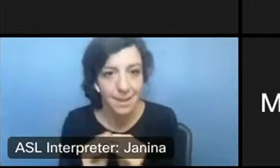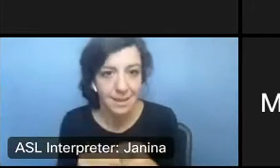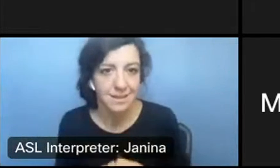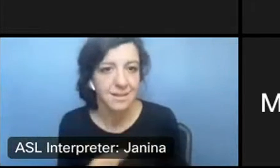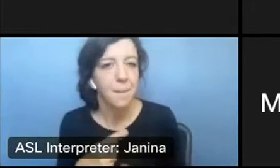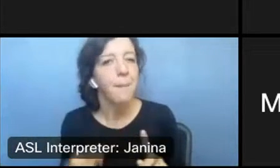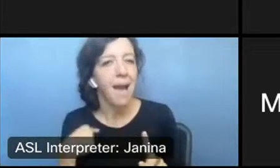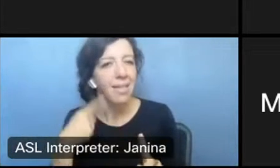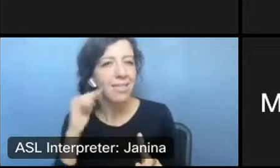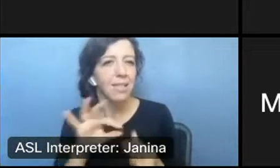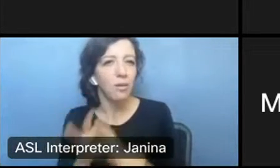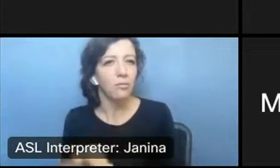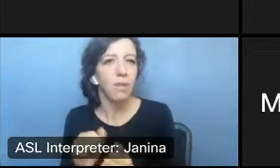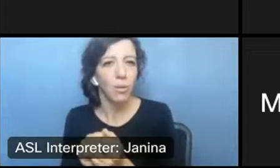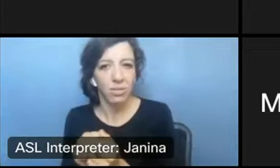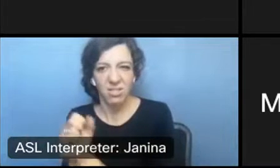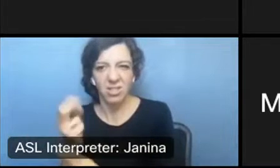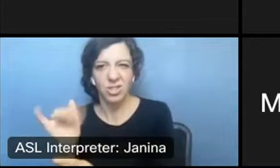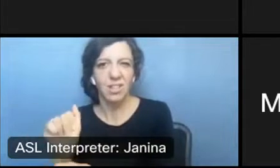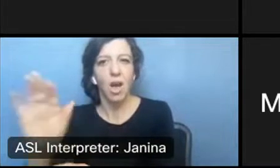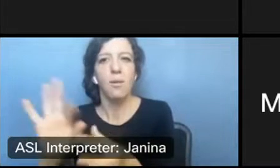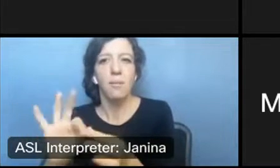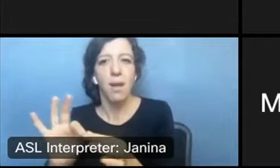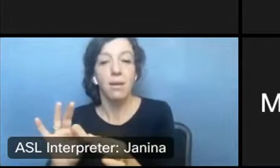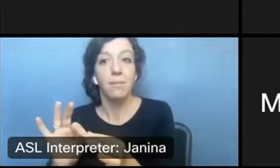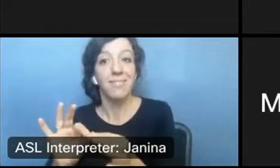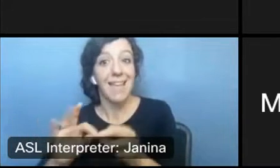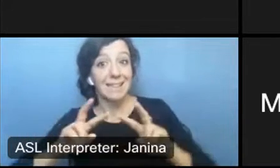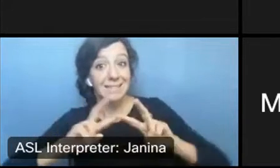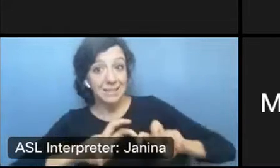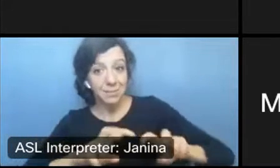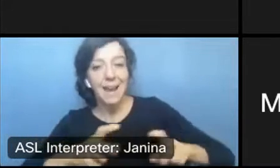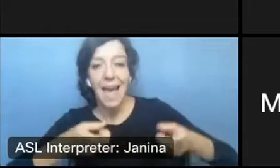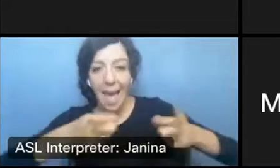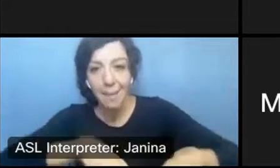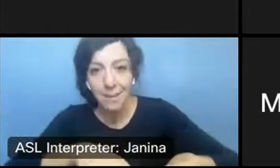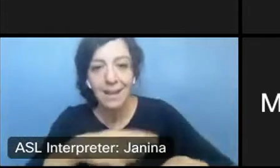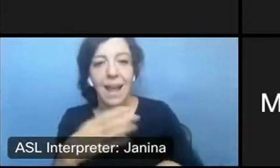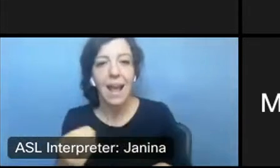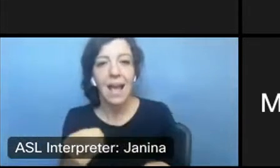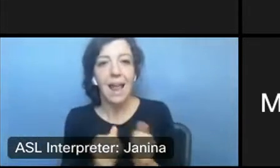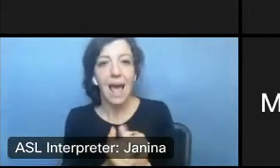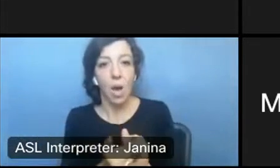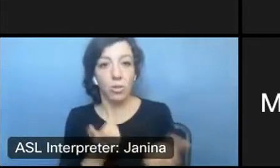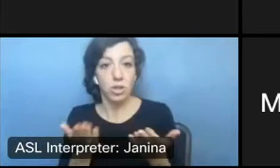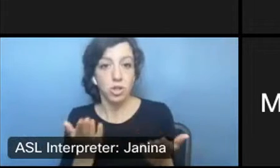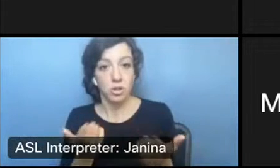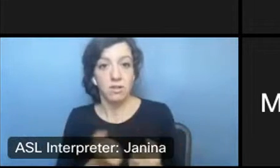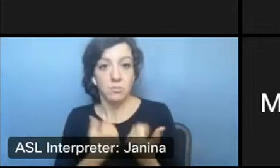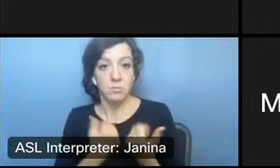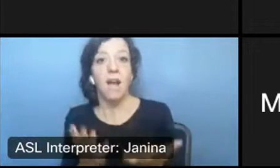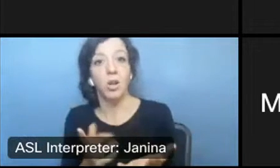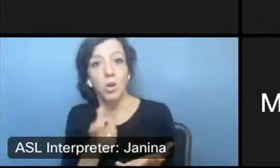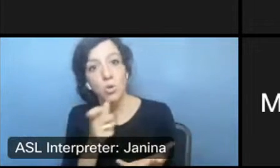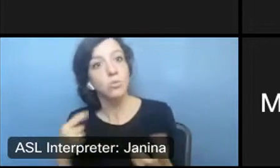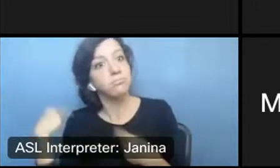I think, Sheila, to the importance of that assessment being conducted, and the voice of the service provider that has been